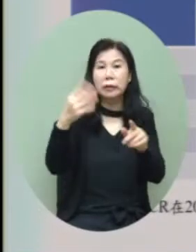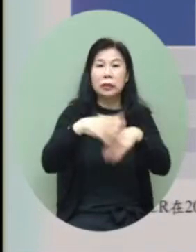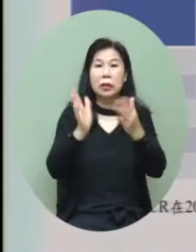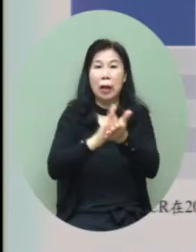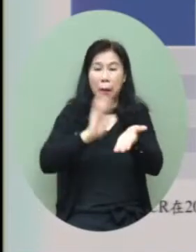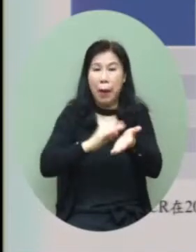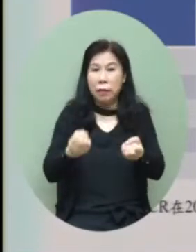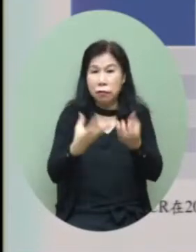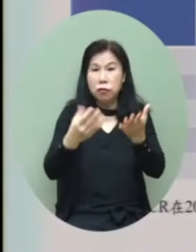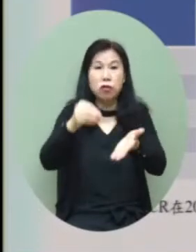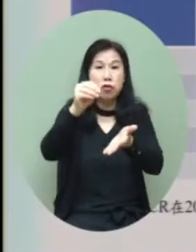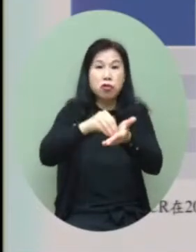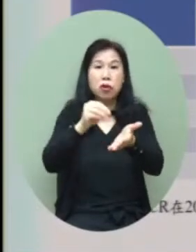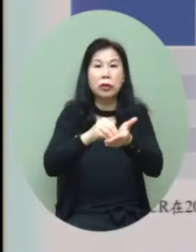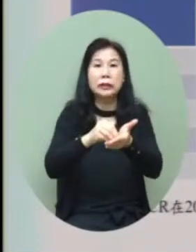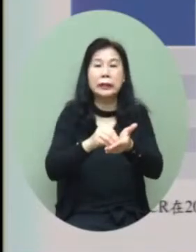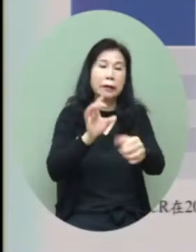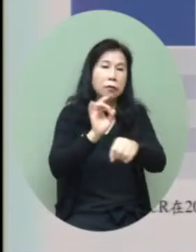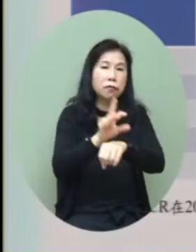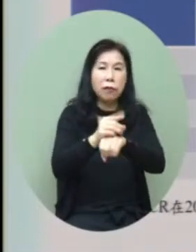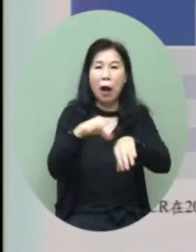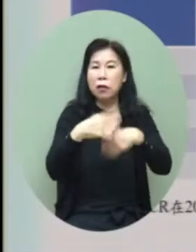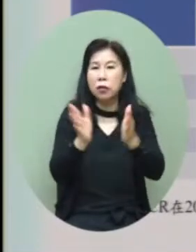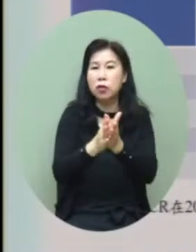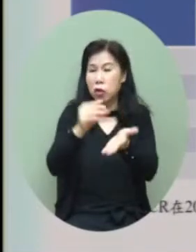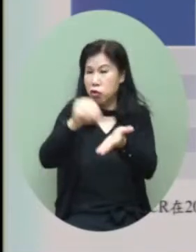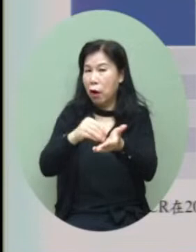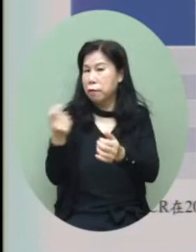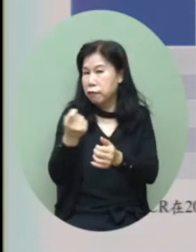is a short incubation period of Omicron.